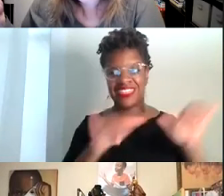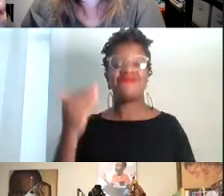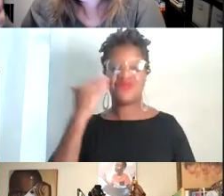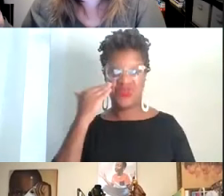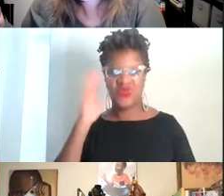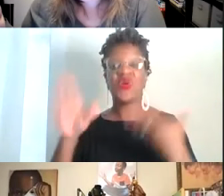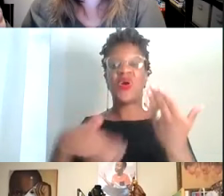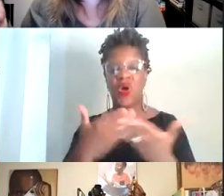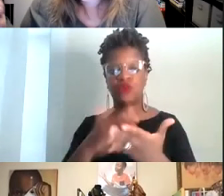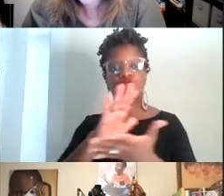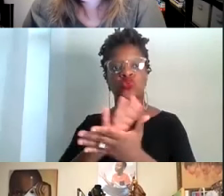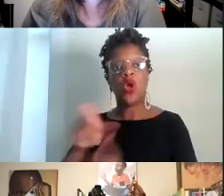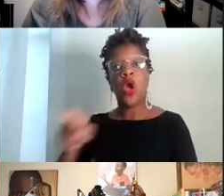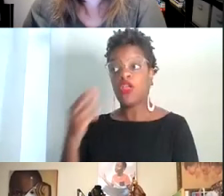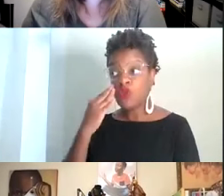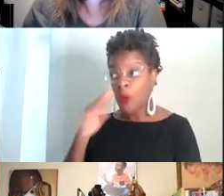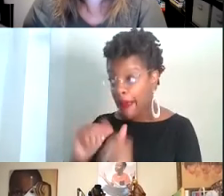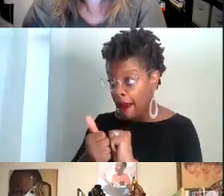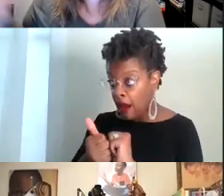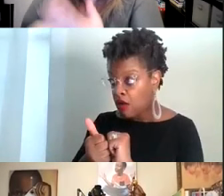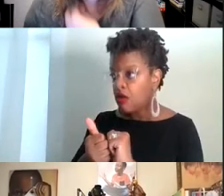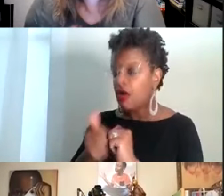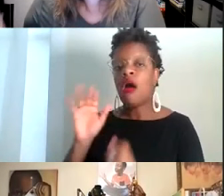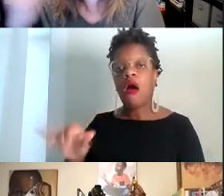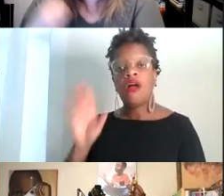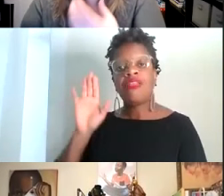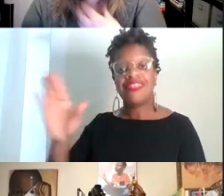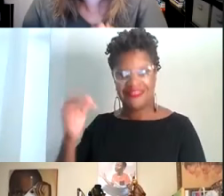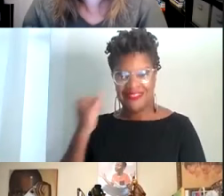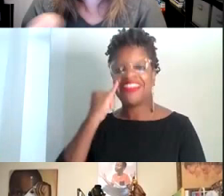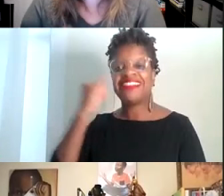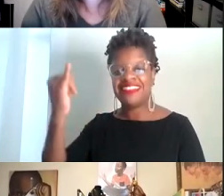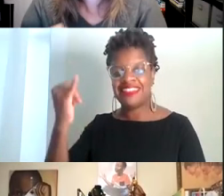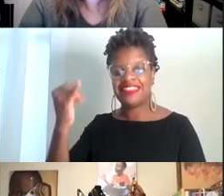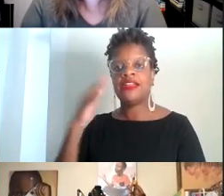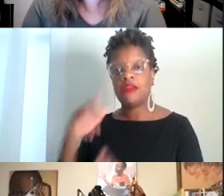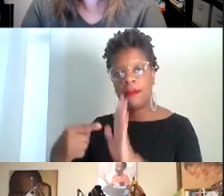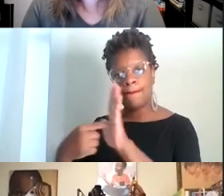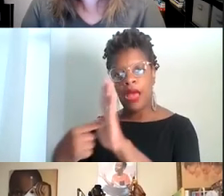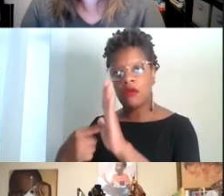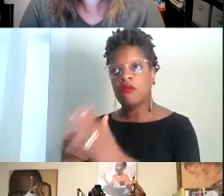over here has figured it out. How do we take their model and bring it here?